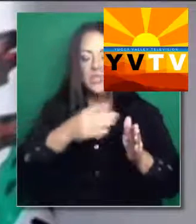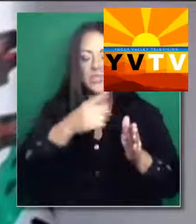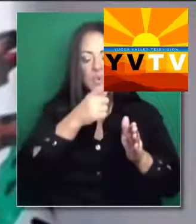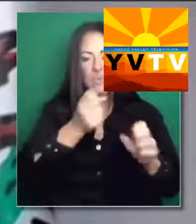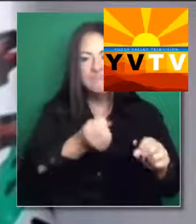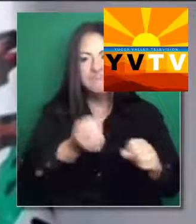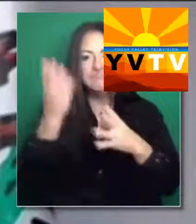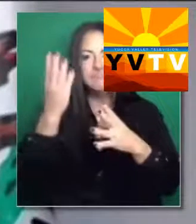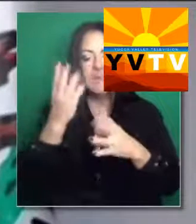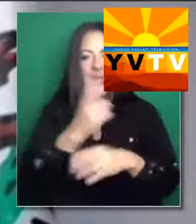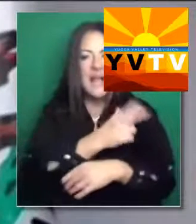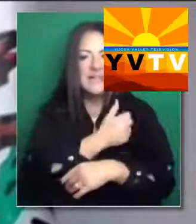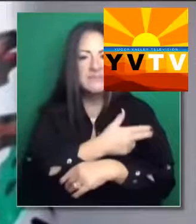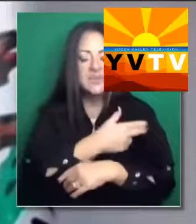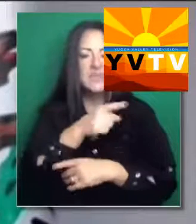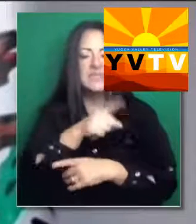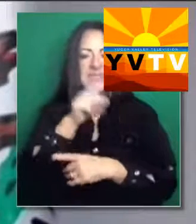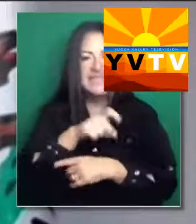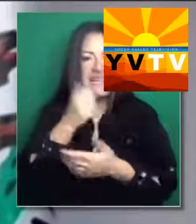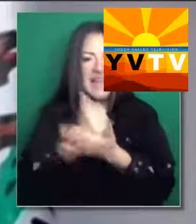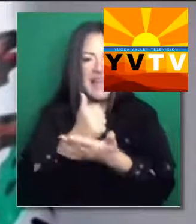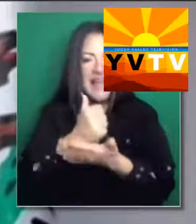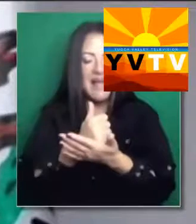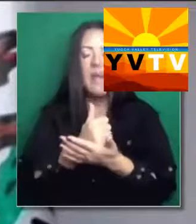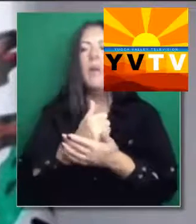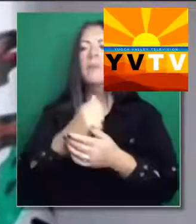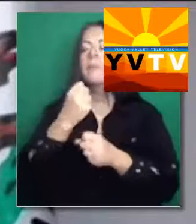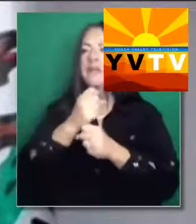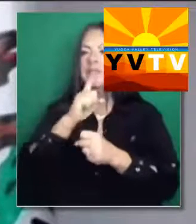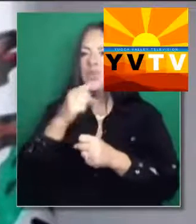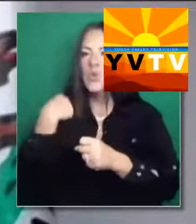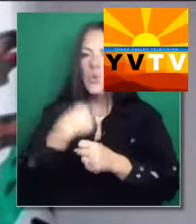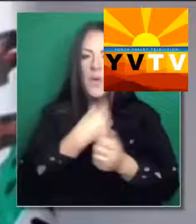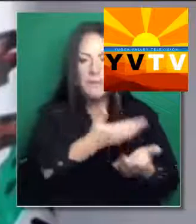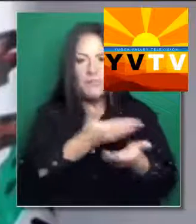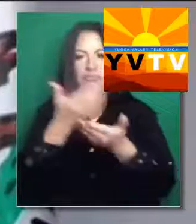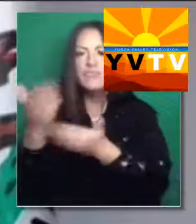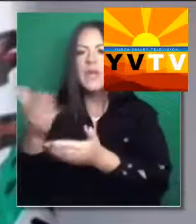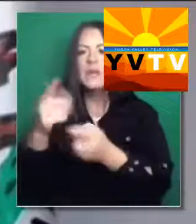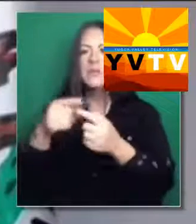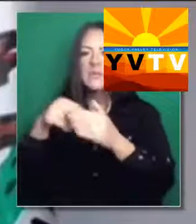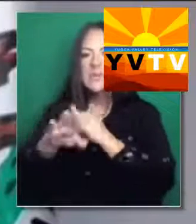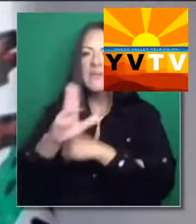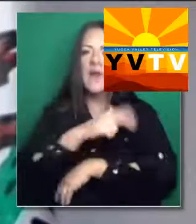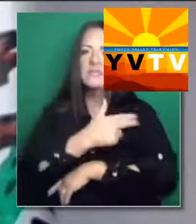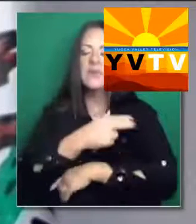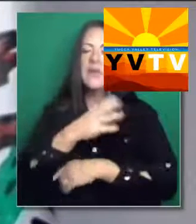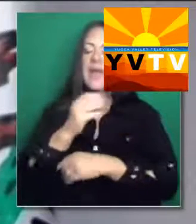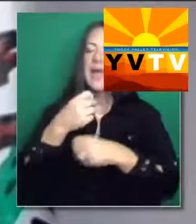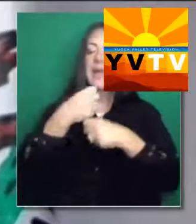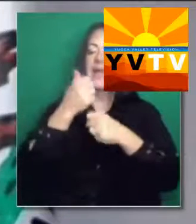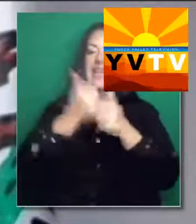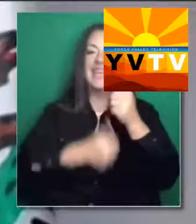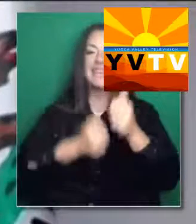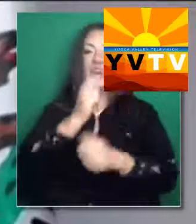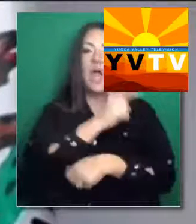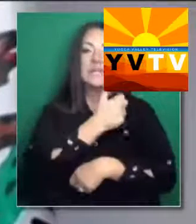care goes to a facility that's able to meet their needs, that we're doing all that we can to equip those hospitals with the